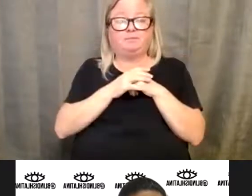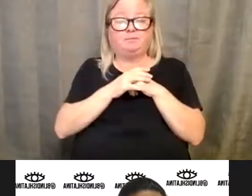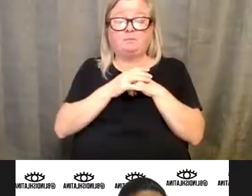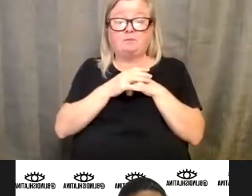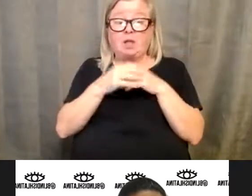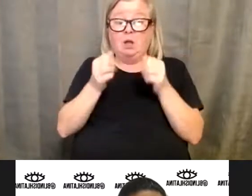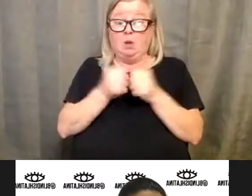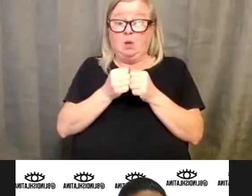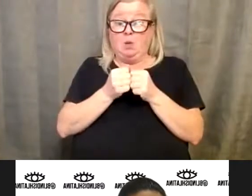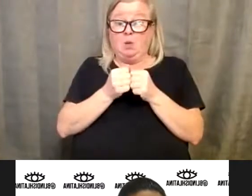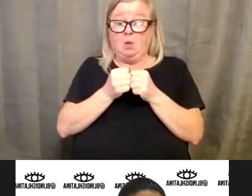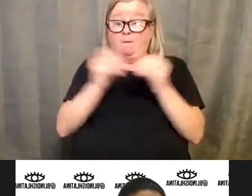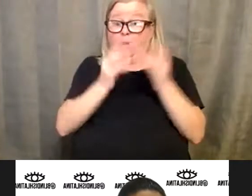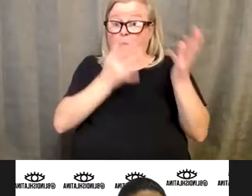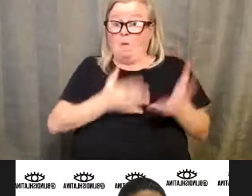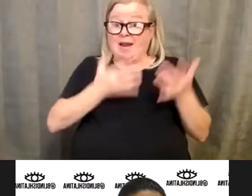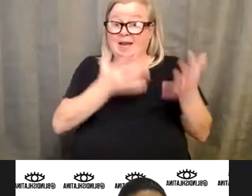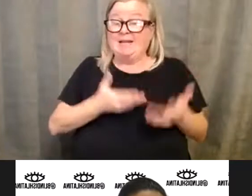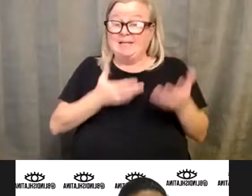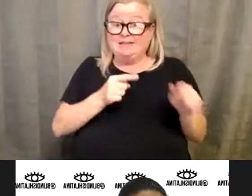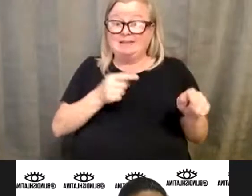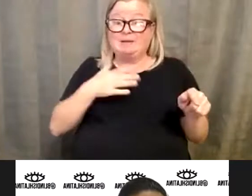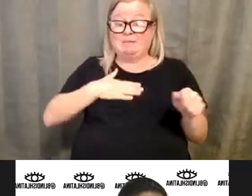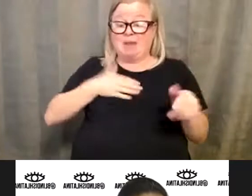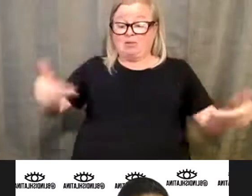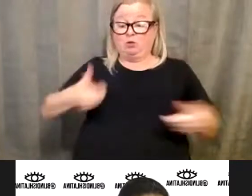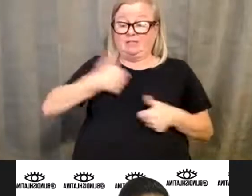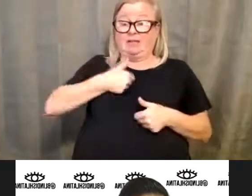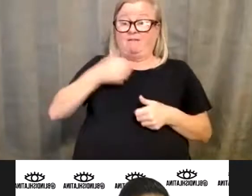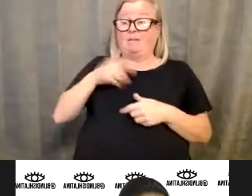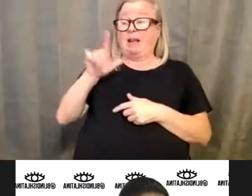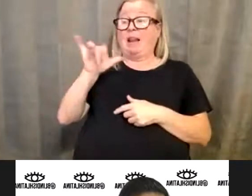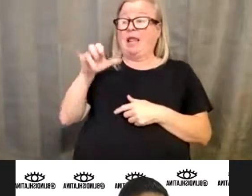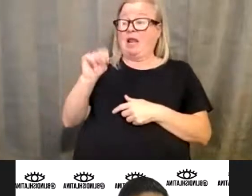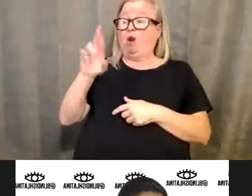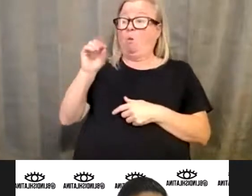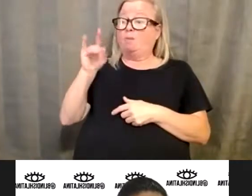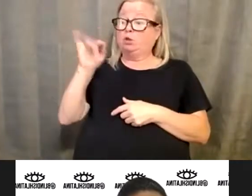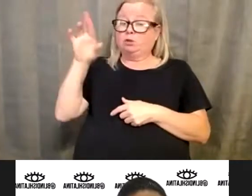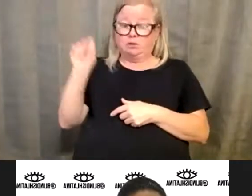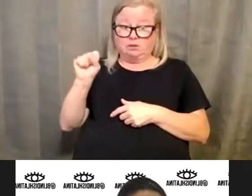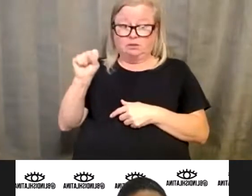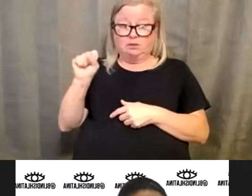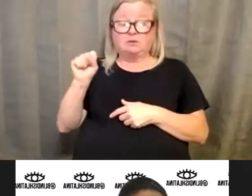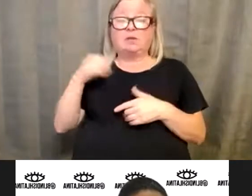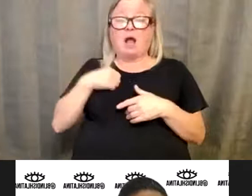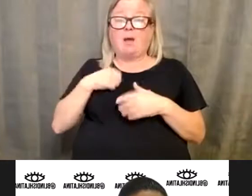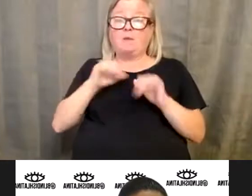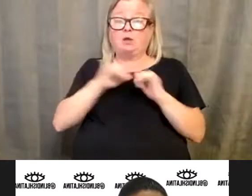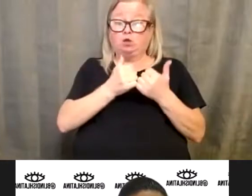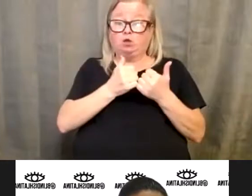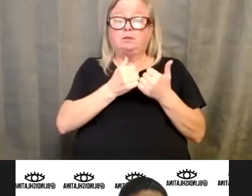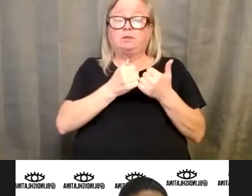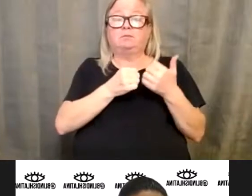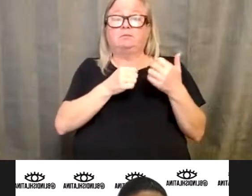will introduce myself. I'm Lynn Roberts. I am the Associate Dean of Student Affairs and Alumni Relations here at the CUNY Graduate